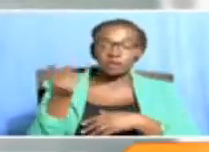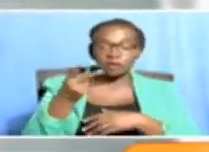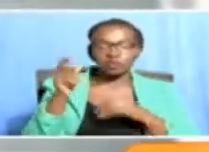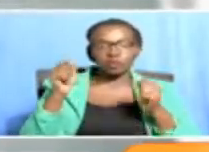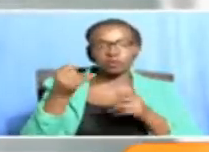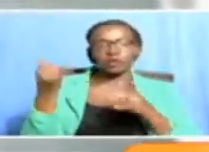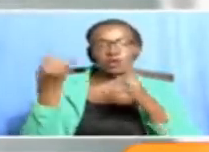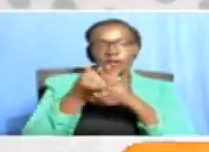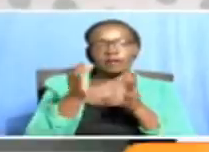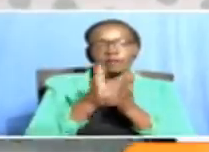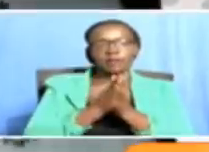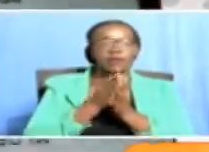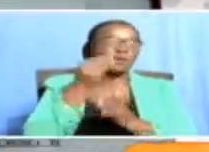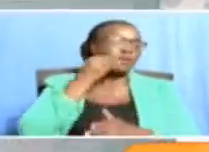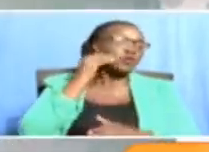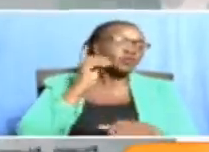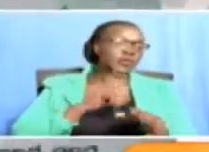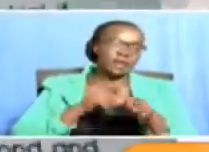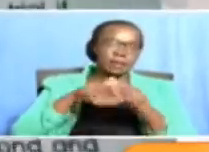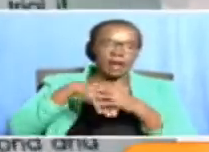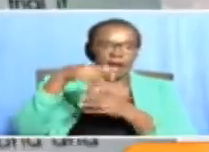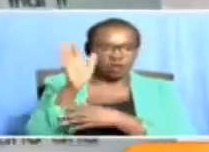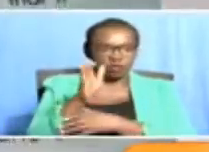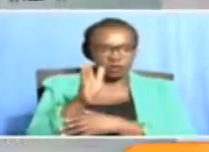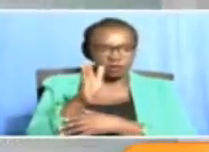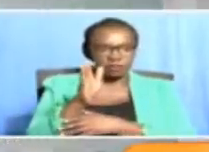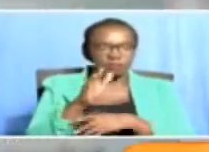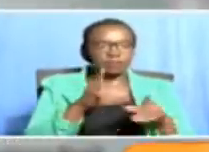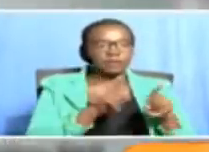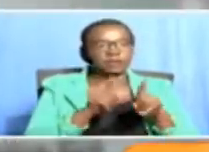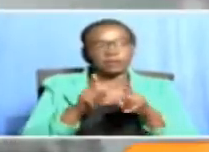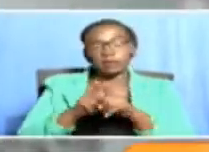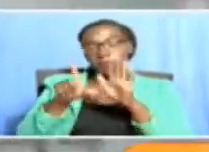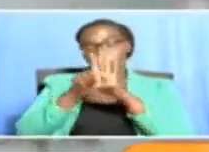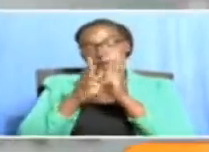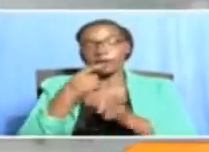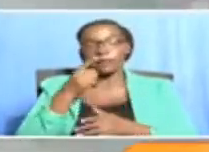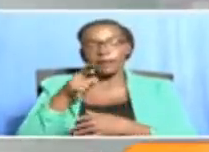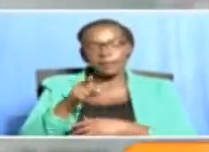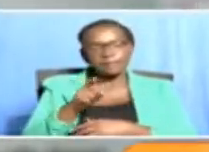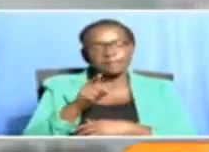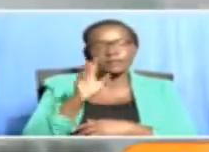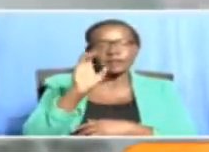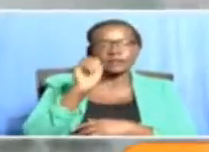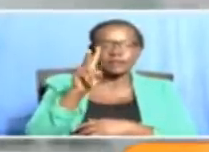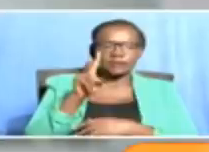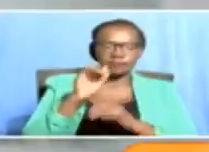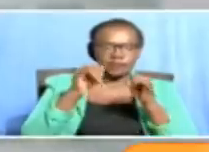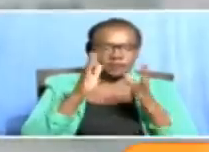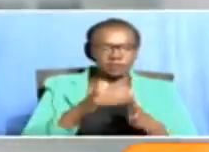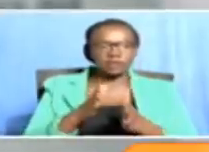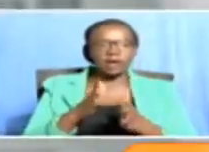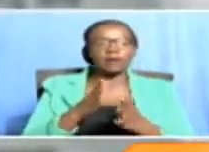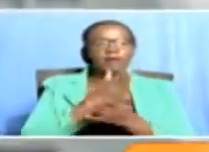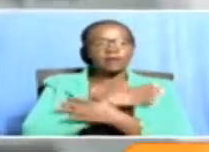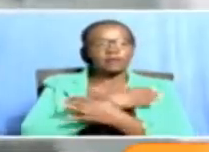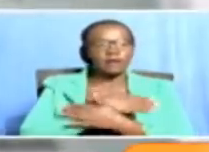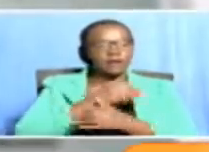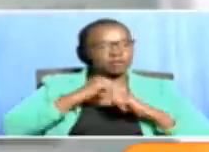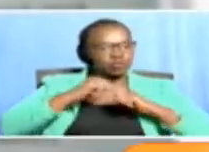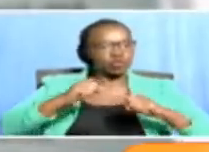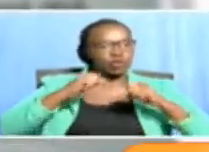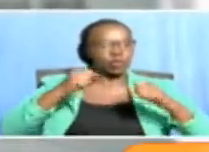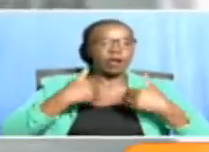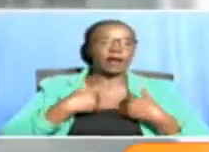interfere with the scene once released. Prosecutors also claim Maribe is a media personality associated with persons of influence and